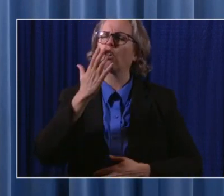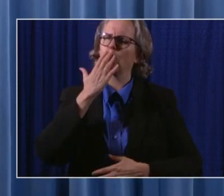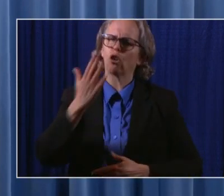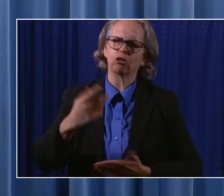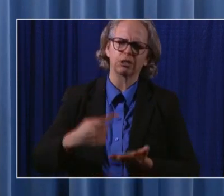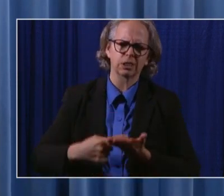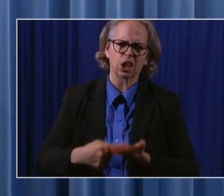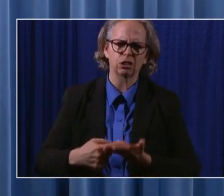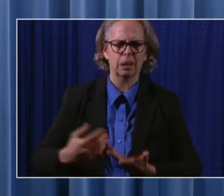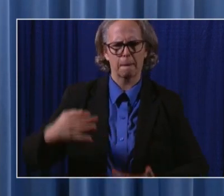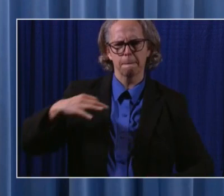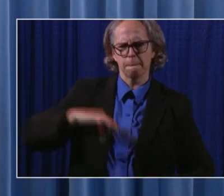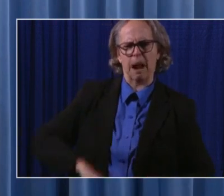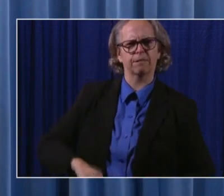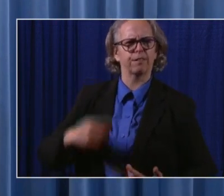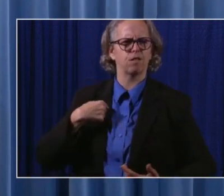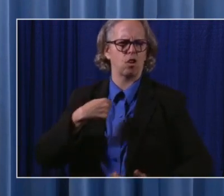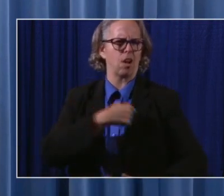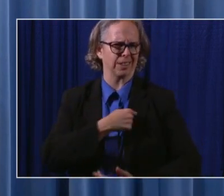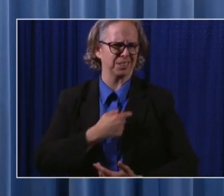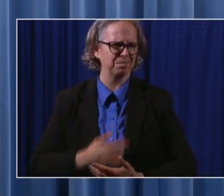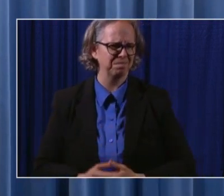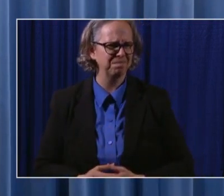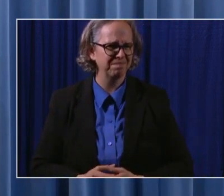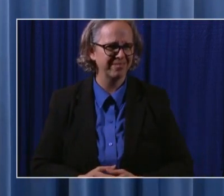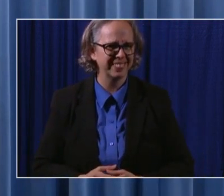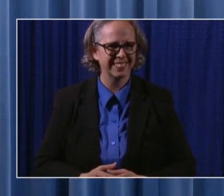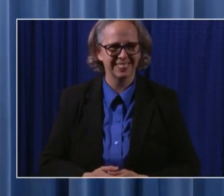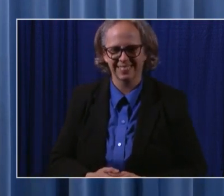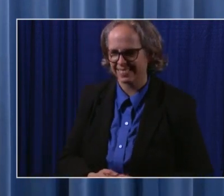helpful. Thank you.